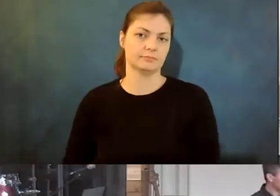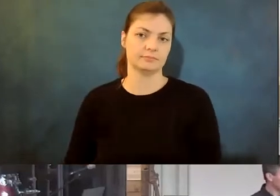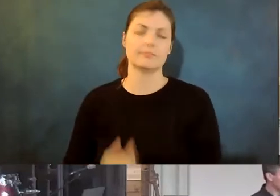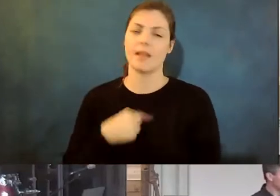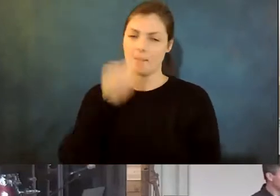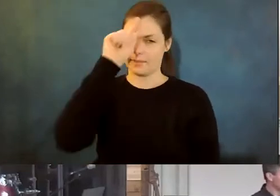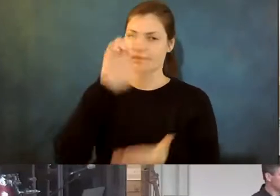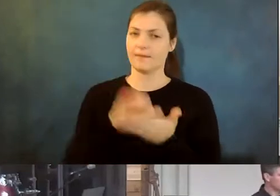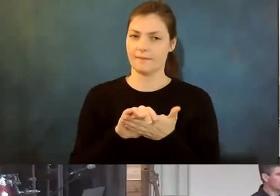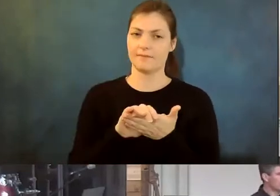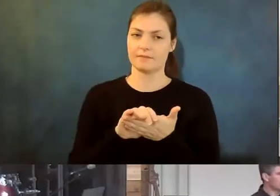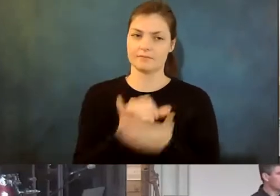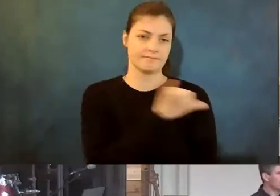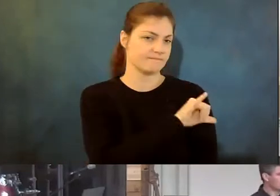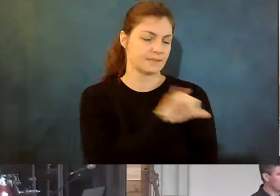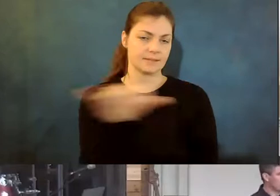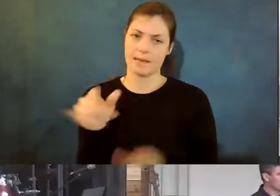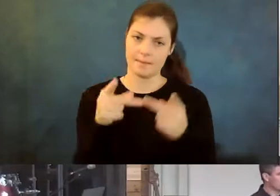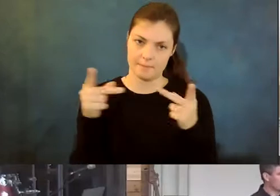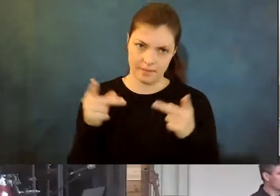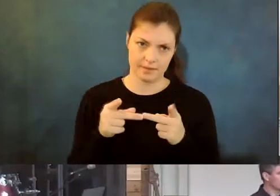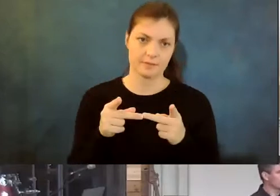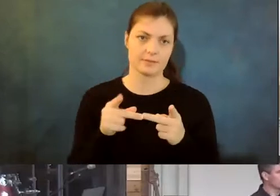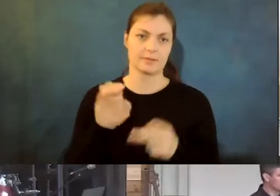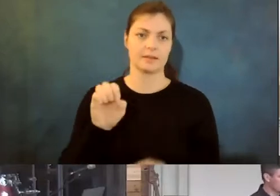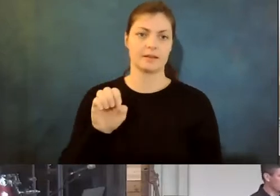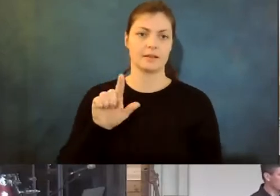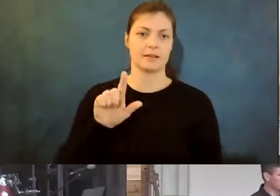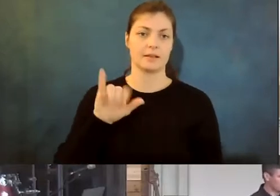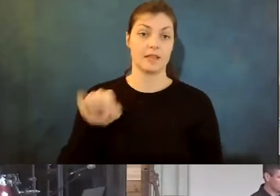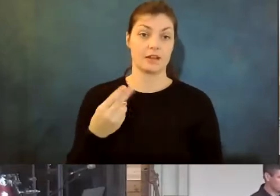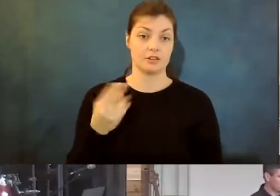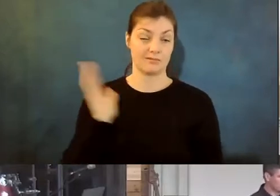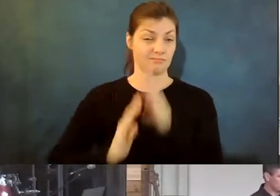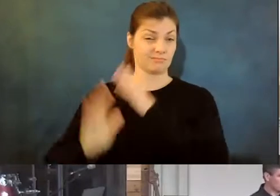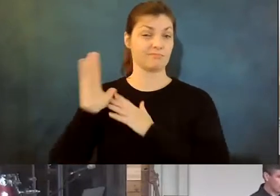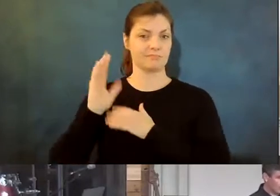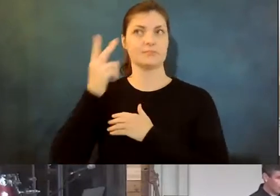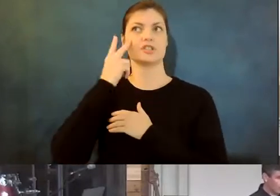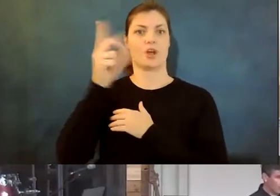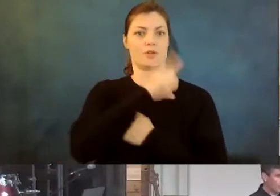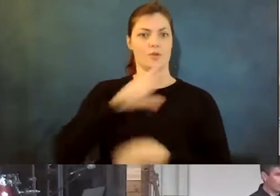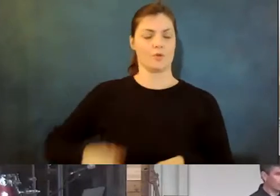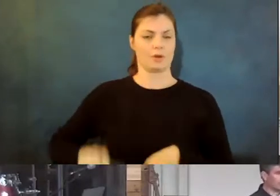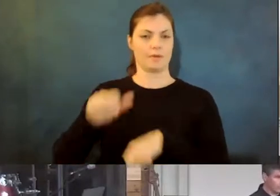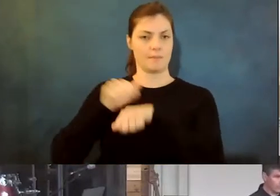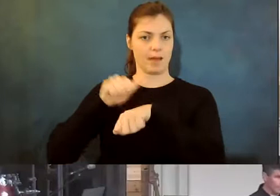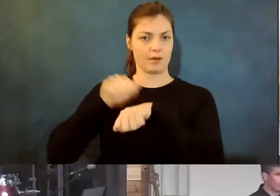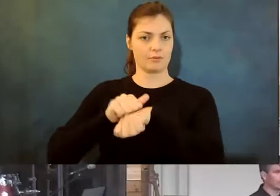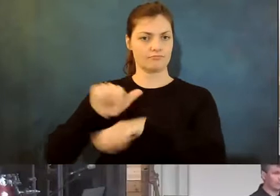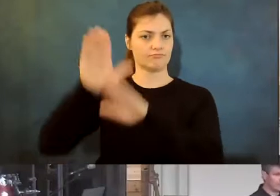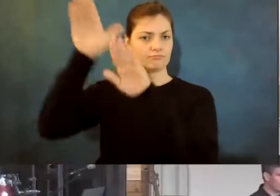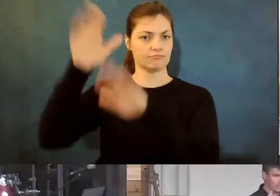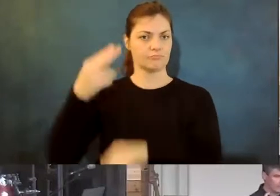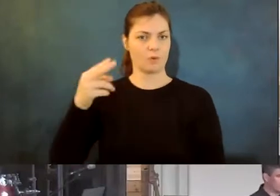I do believe this is the same place where Elijah encountered the Lord. It's Mount Horeb, the mountain of